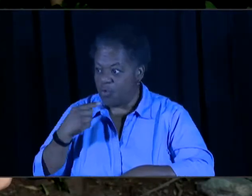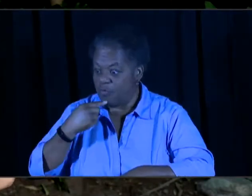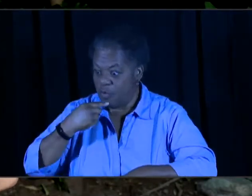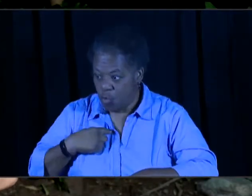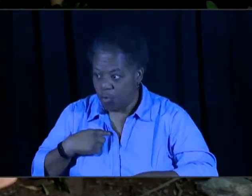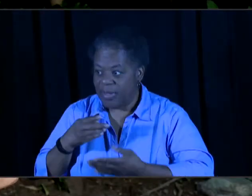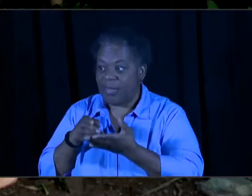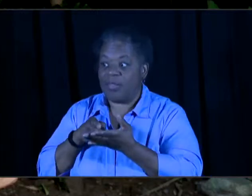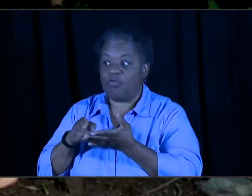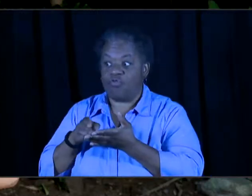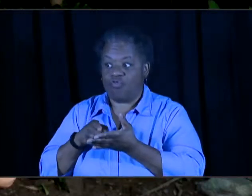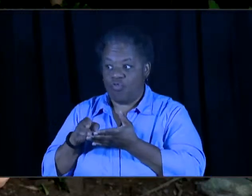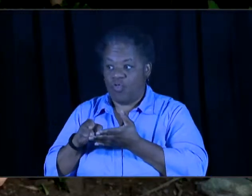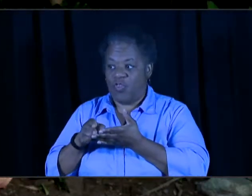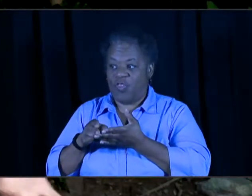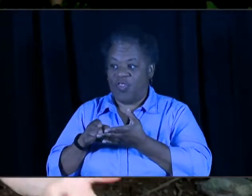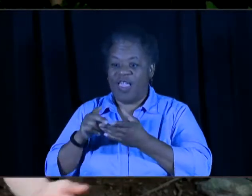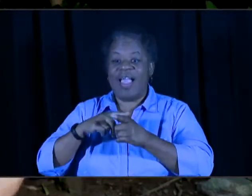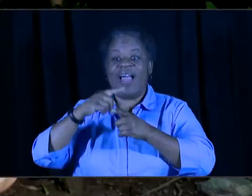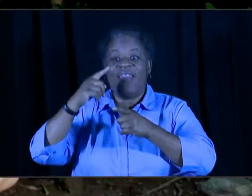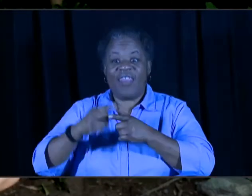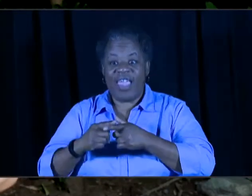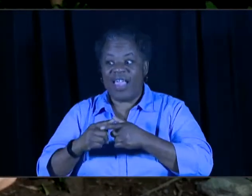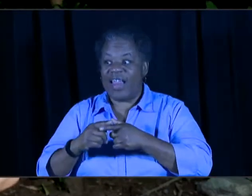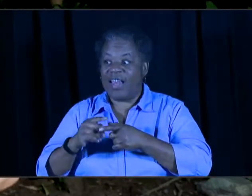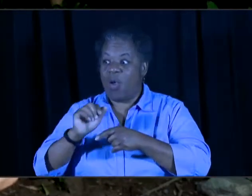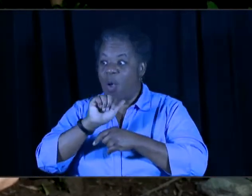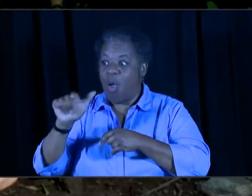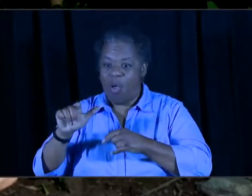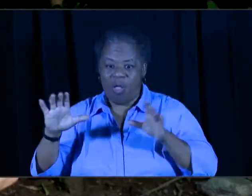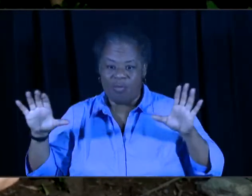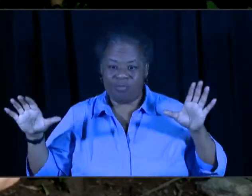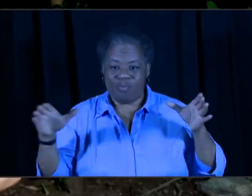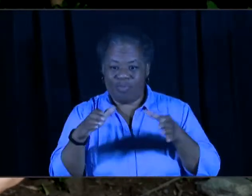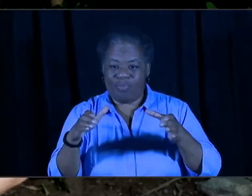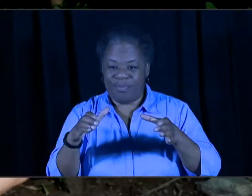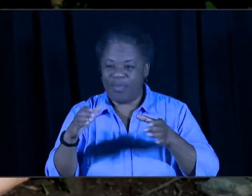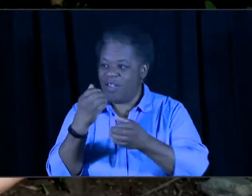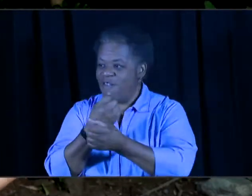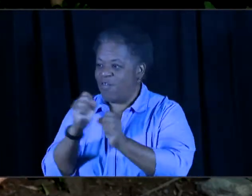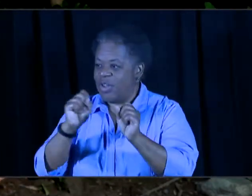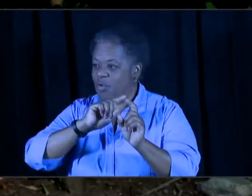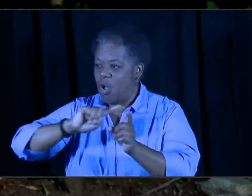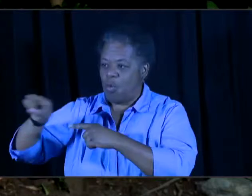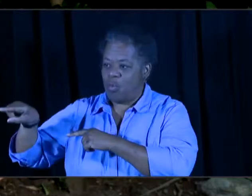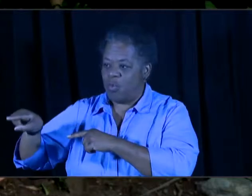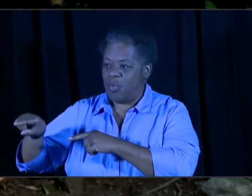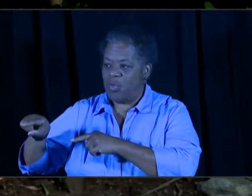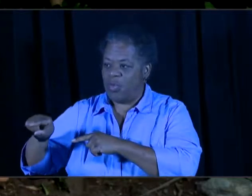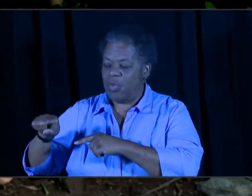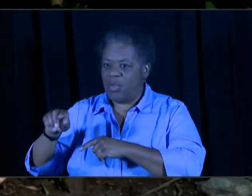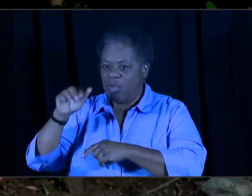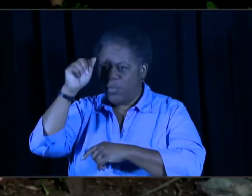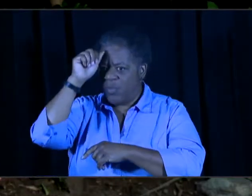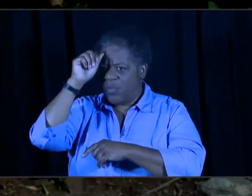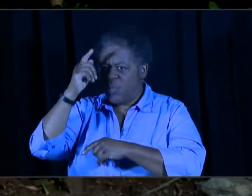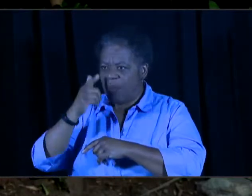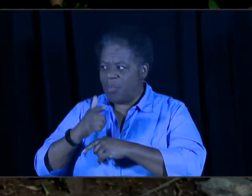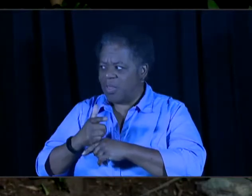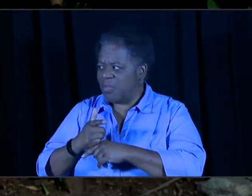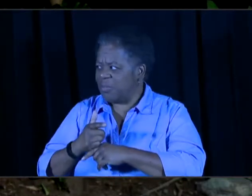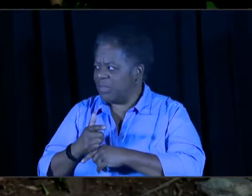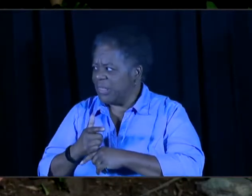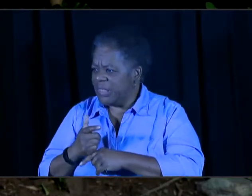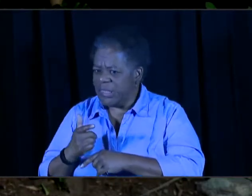truth, that then you may all go free." The brothers turned to each other, unaware that this Egyptian